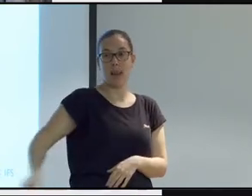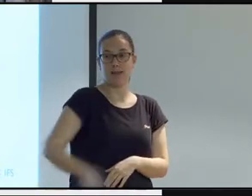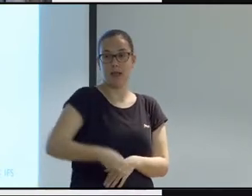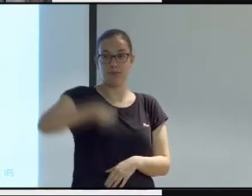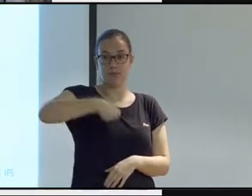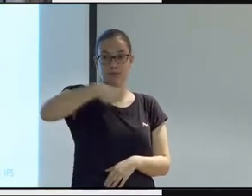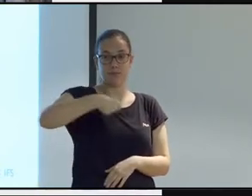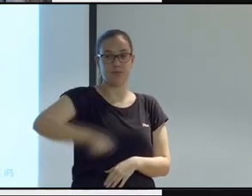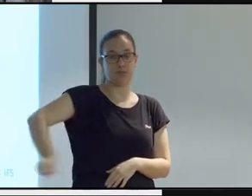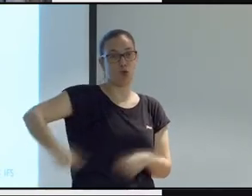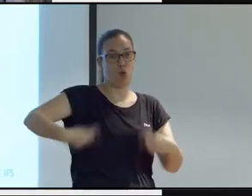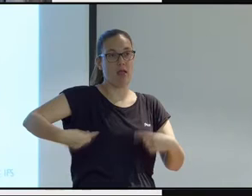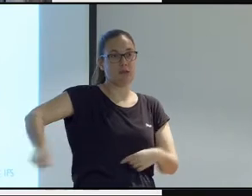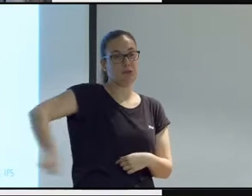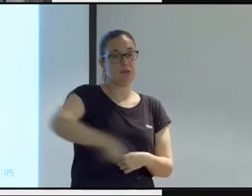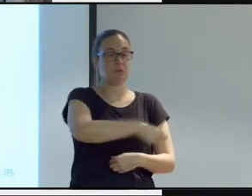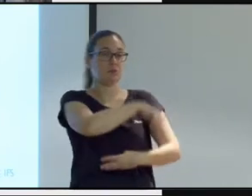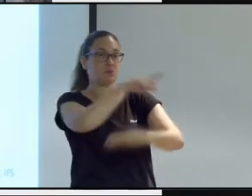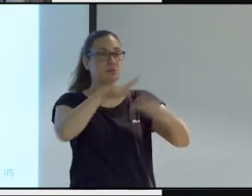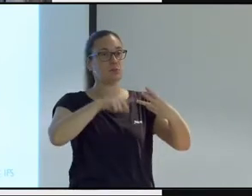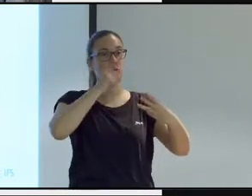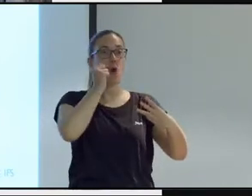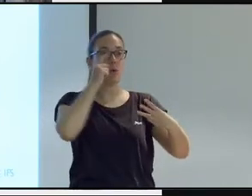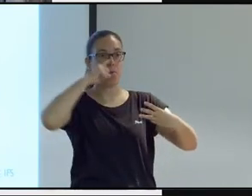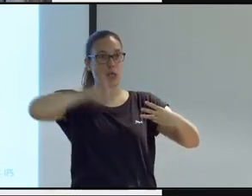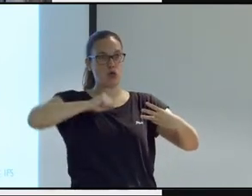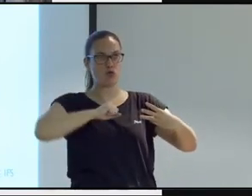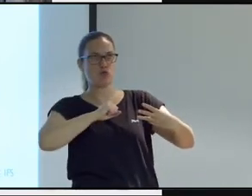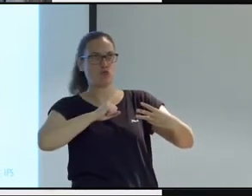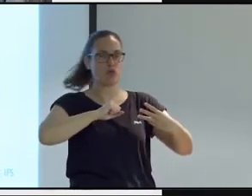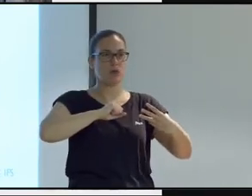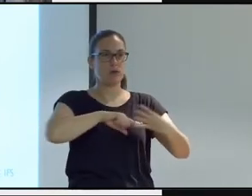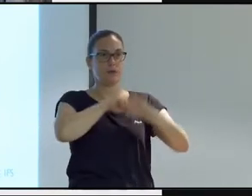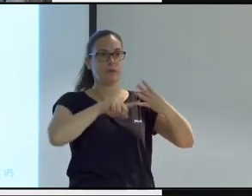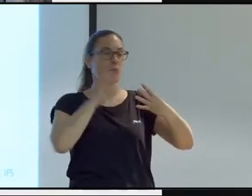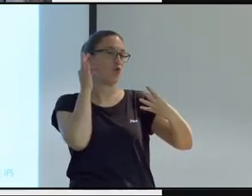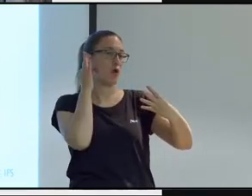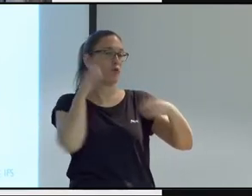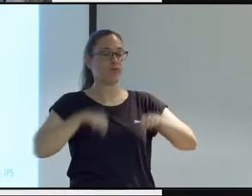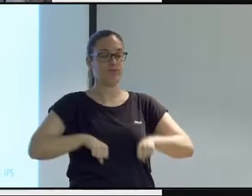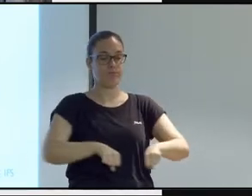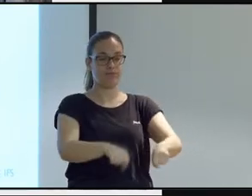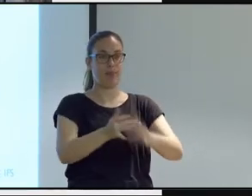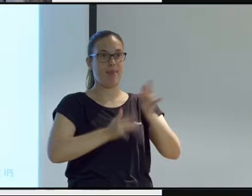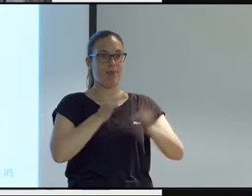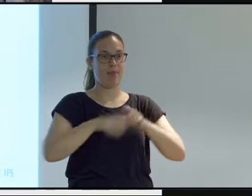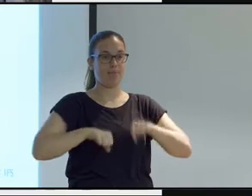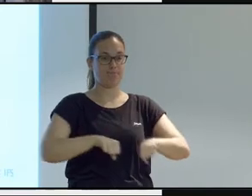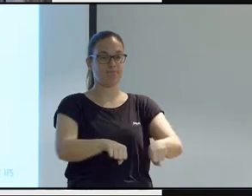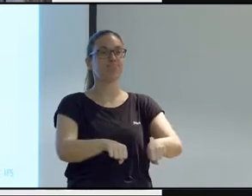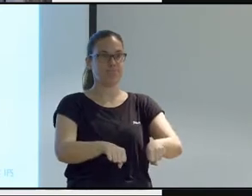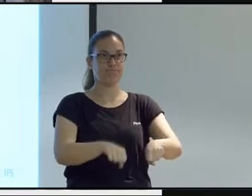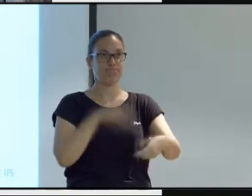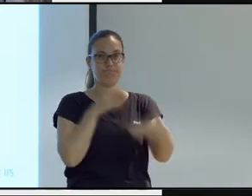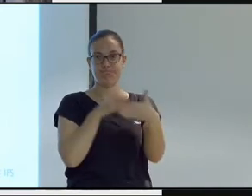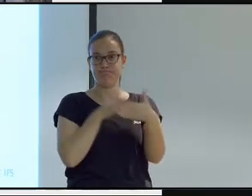in wheelchairs, a person with a suitcase, an older man with a cane, and a girl with a